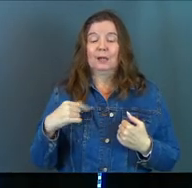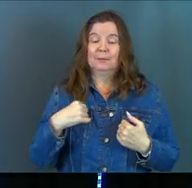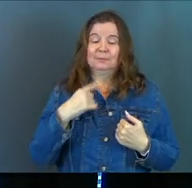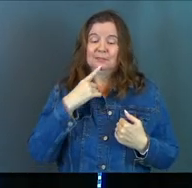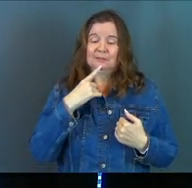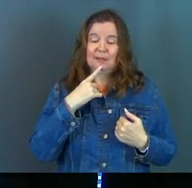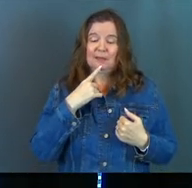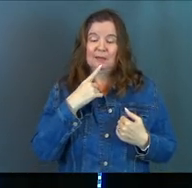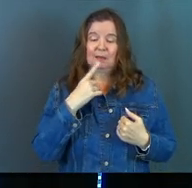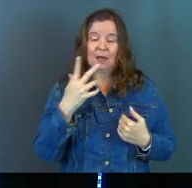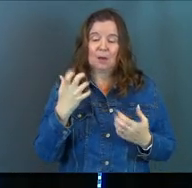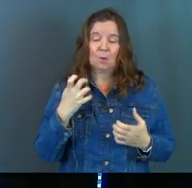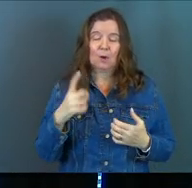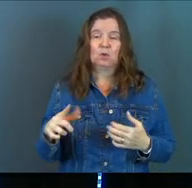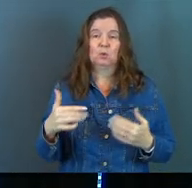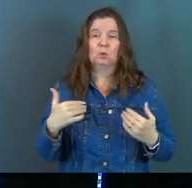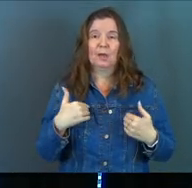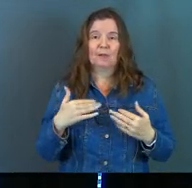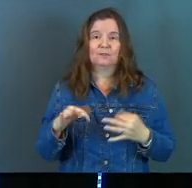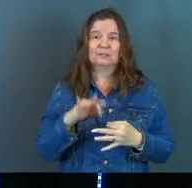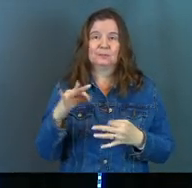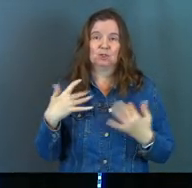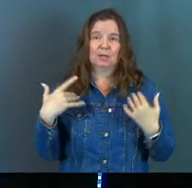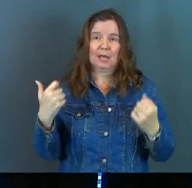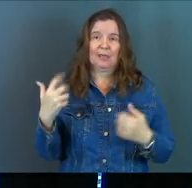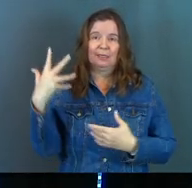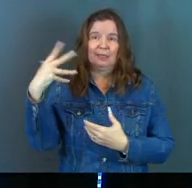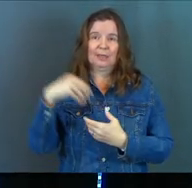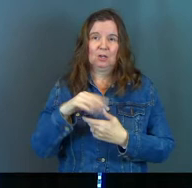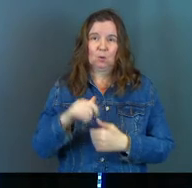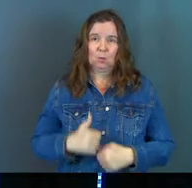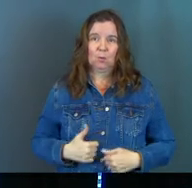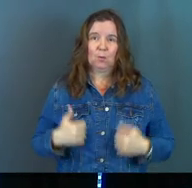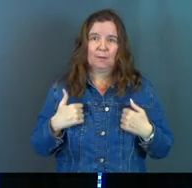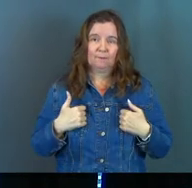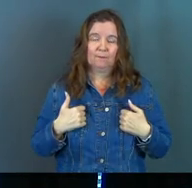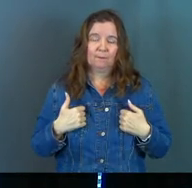I'm just saying, I want you to have spiritual health in your life.